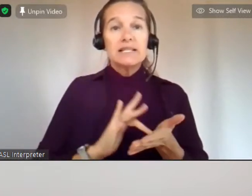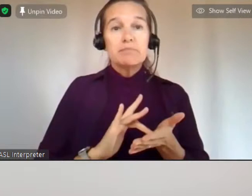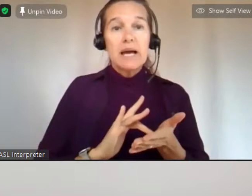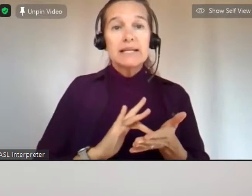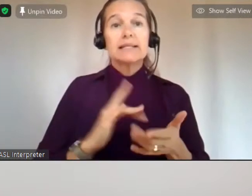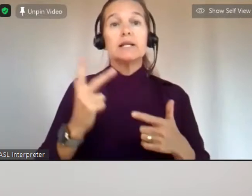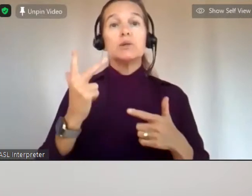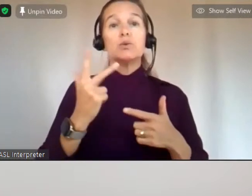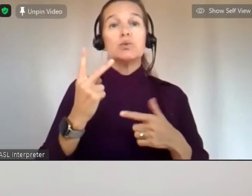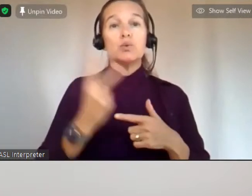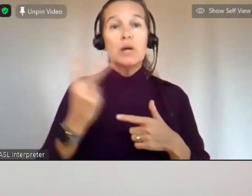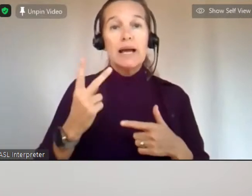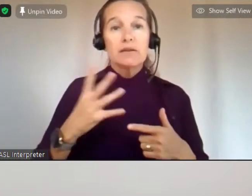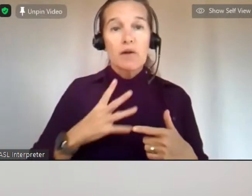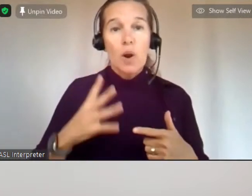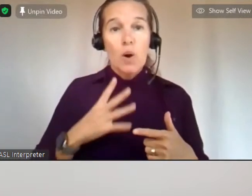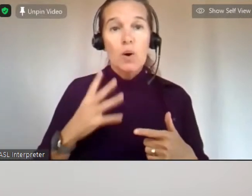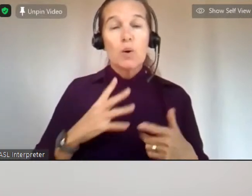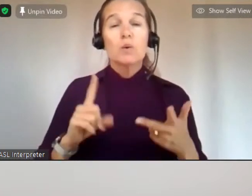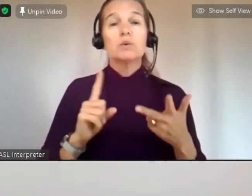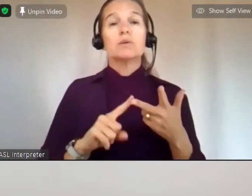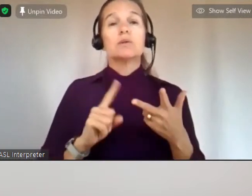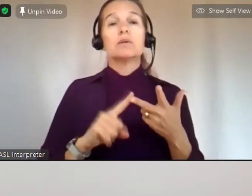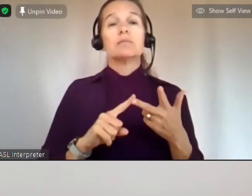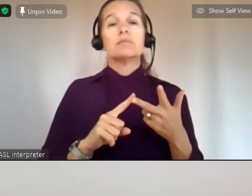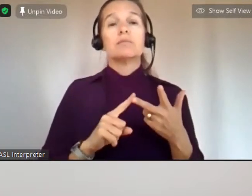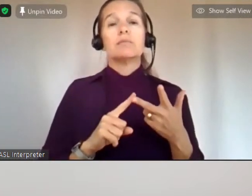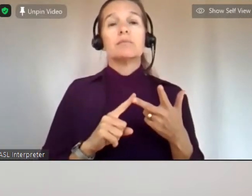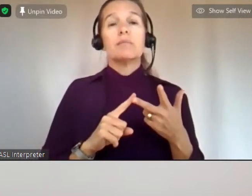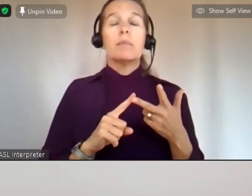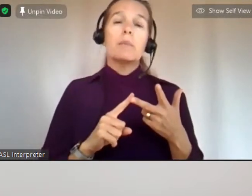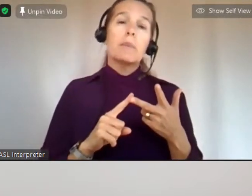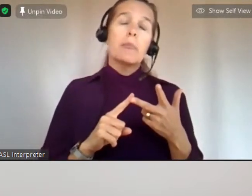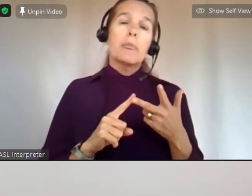clothes, some small amounts of